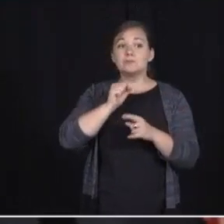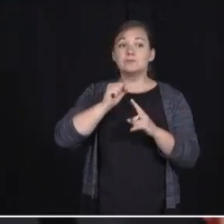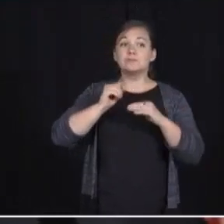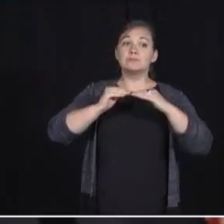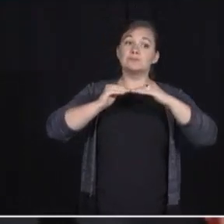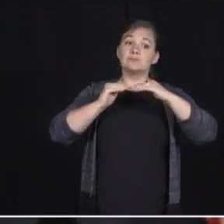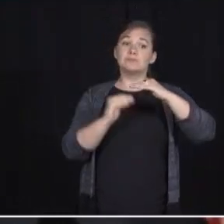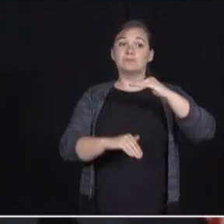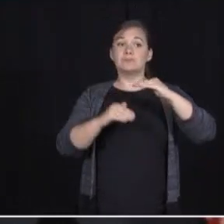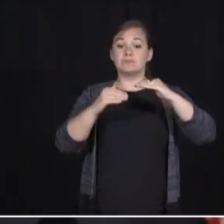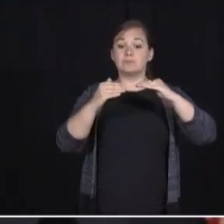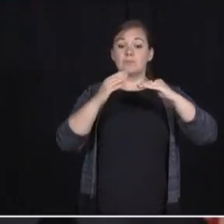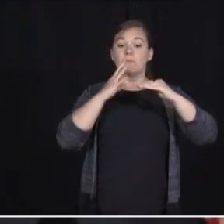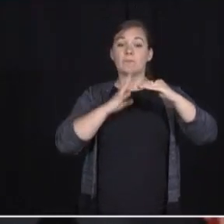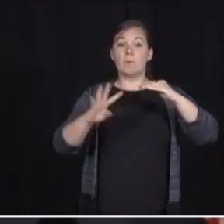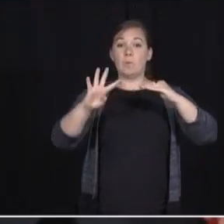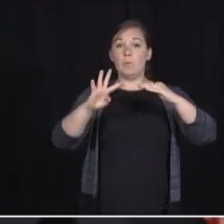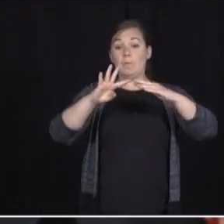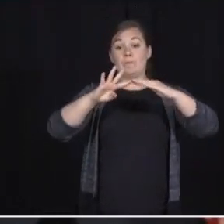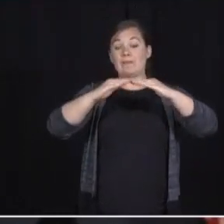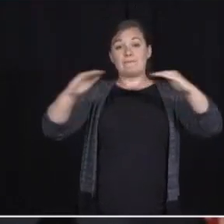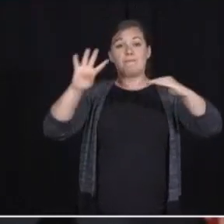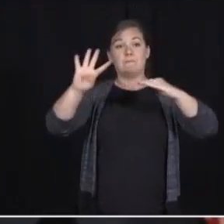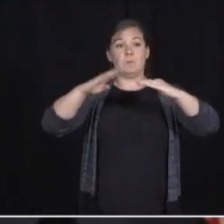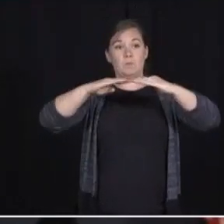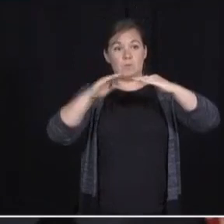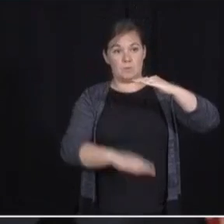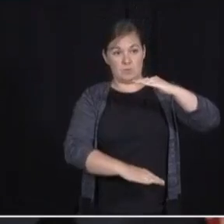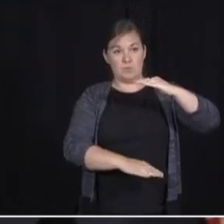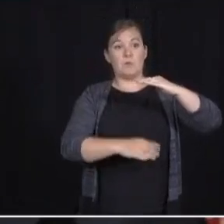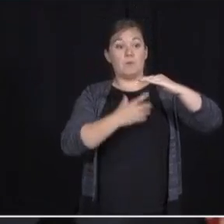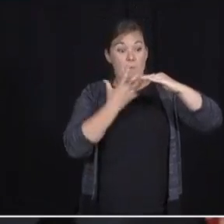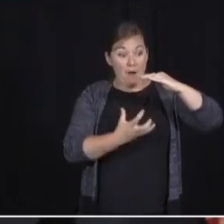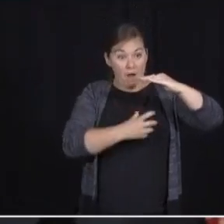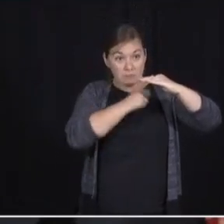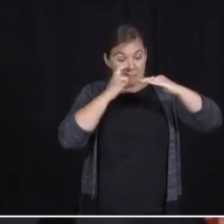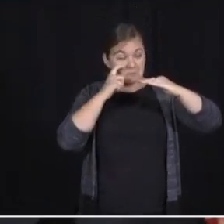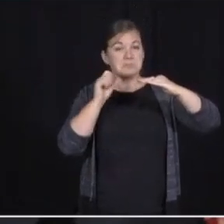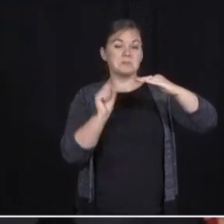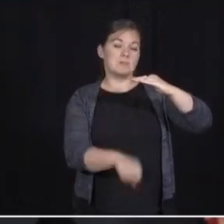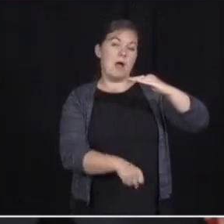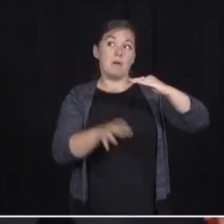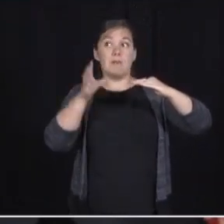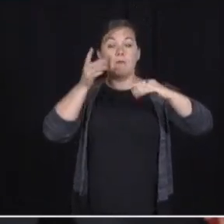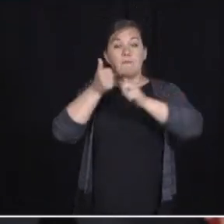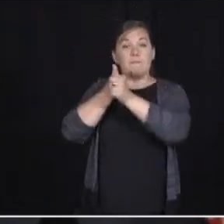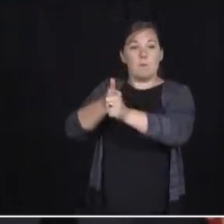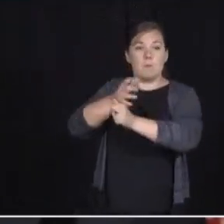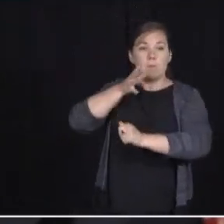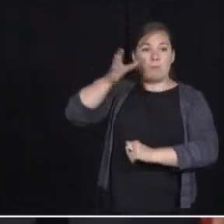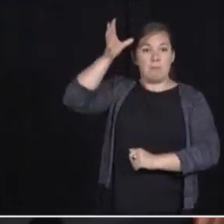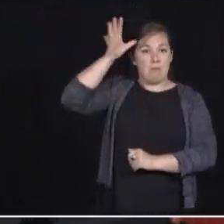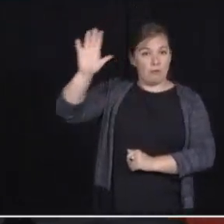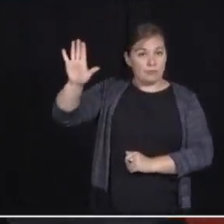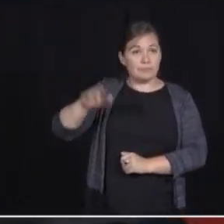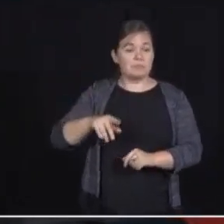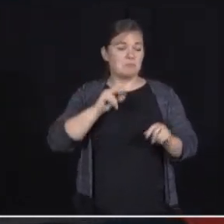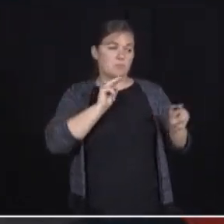some parents may choose to do that as well. And we'll monitor how it goes and evaluate. Follow up?